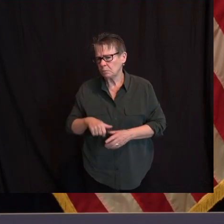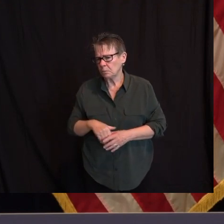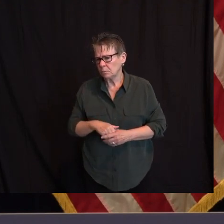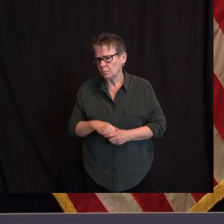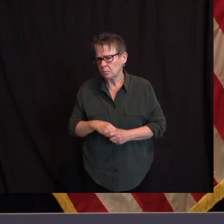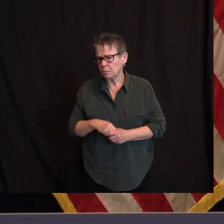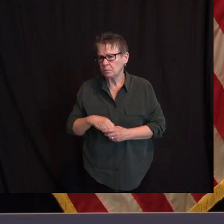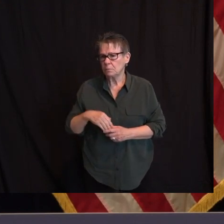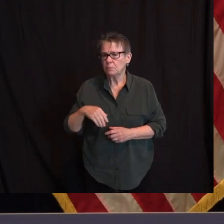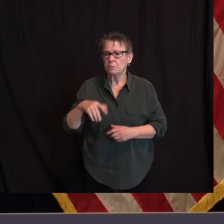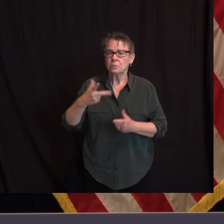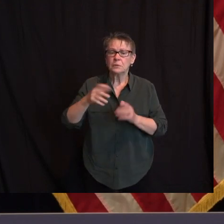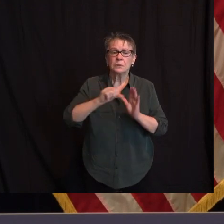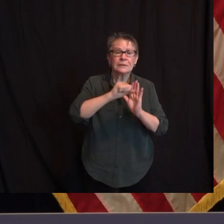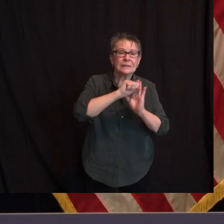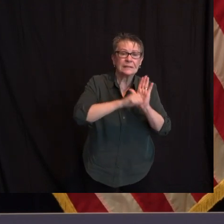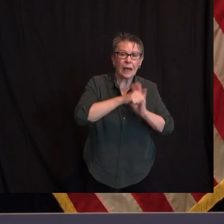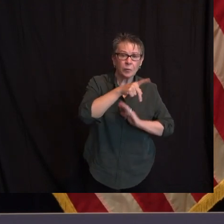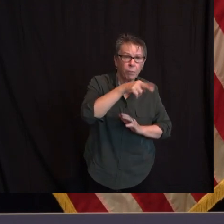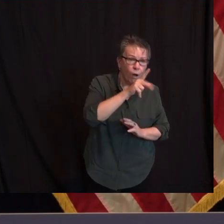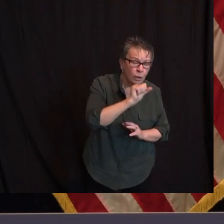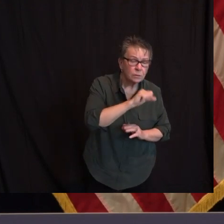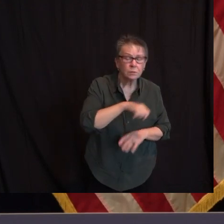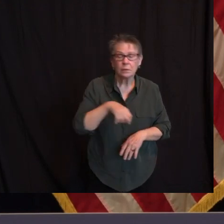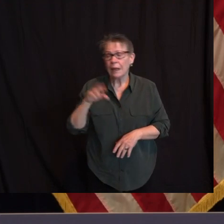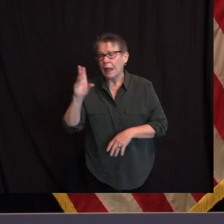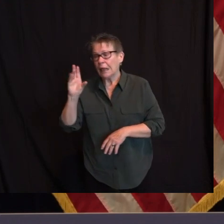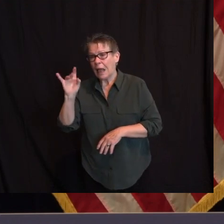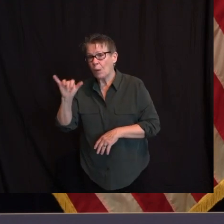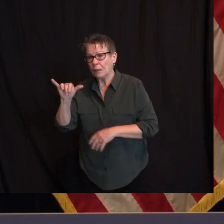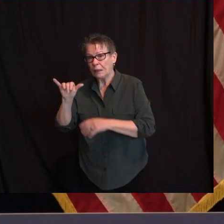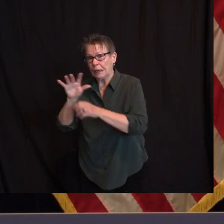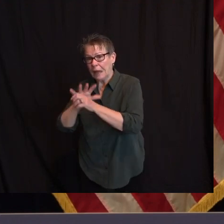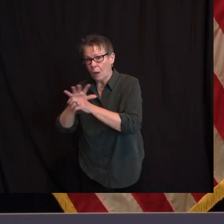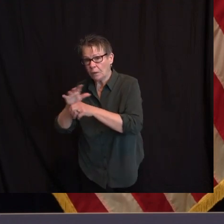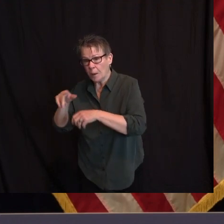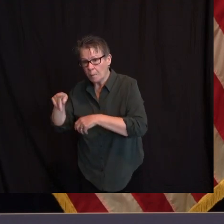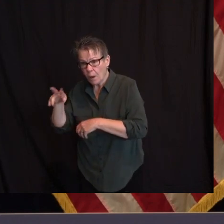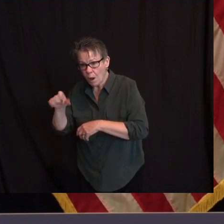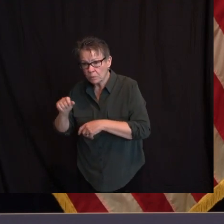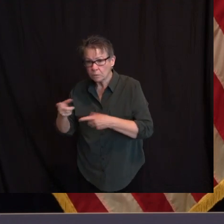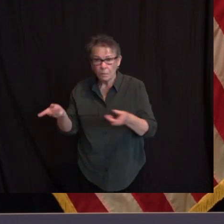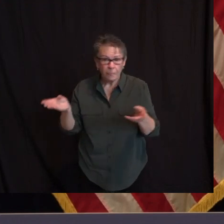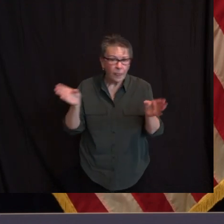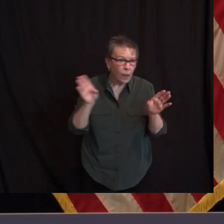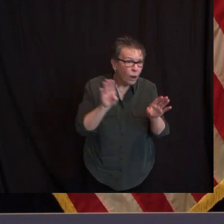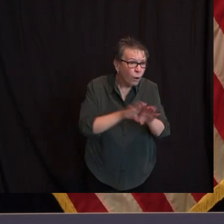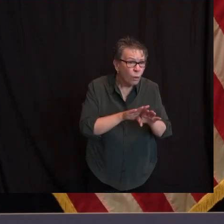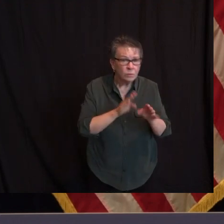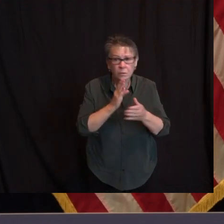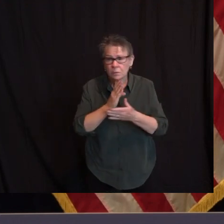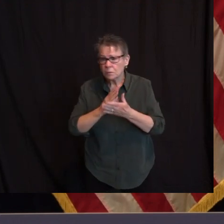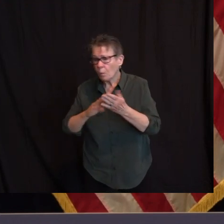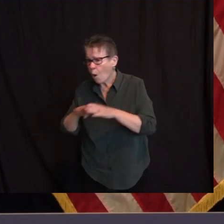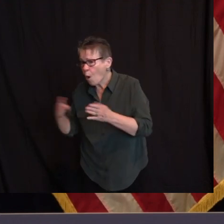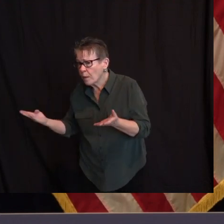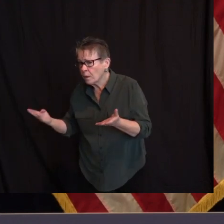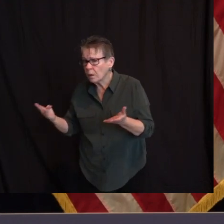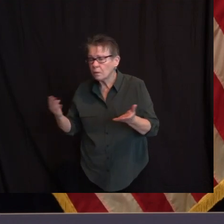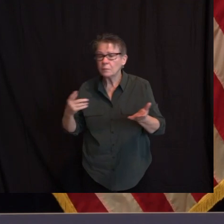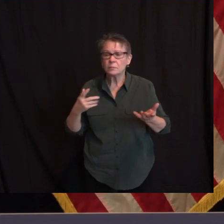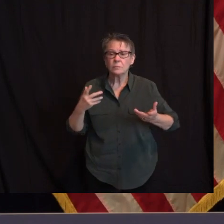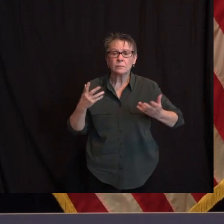order in some situations, particularly in parts of the state where it's very low population, Sussex, Warren. You